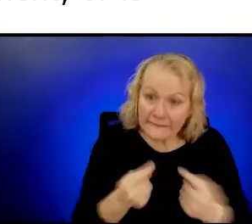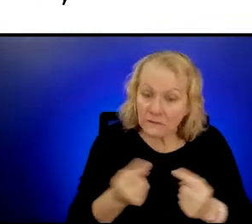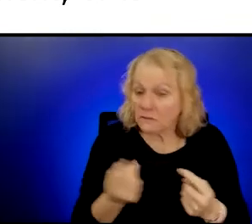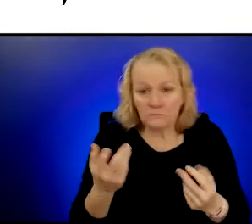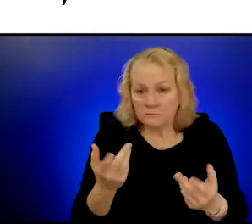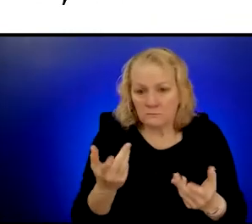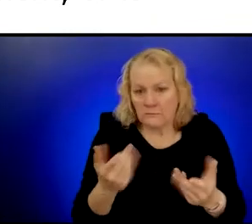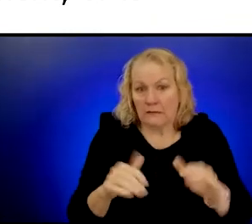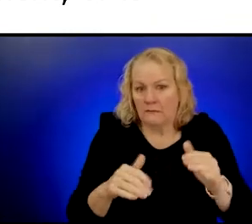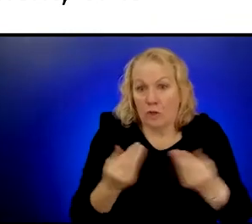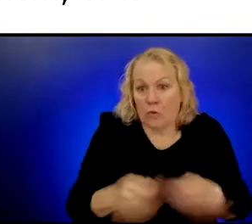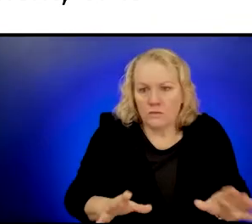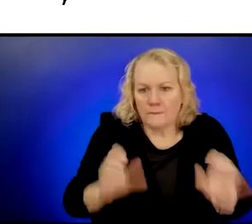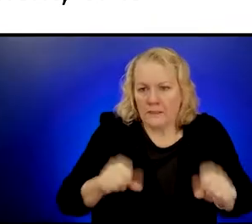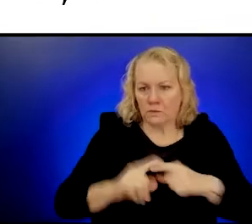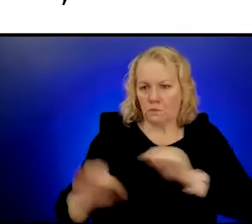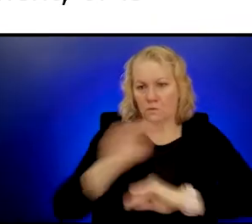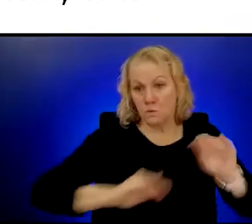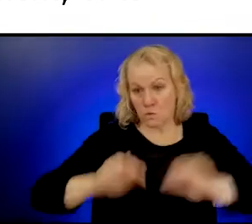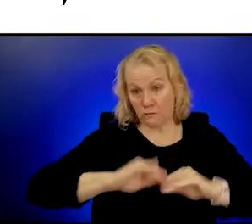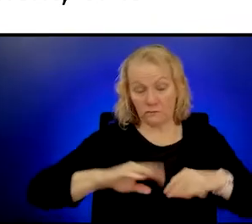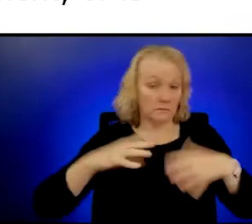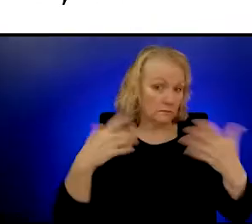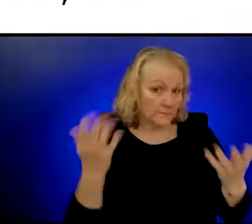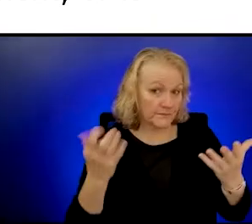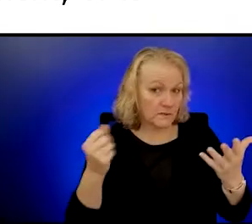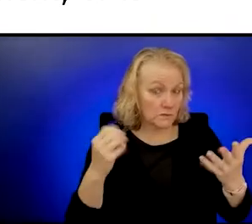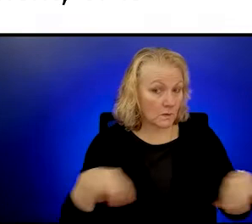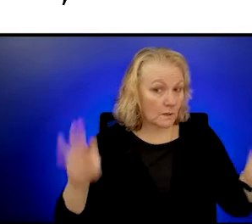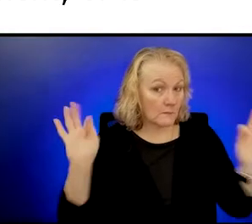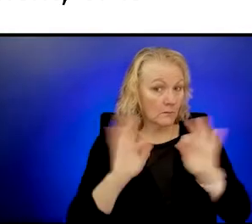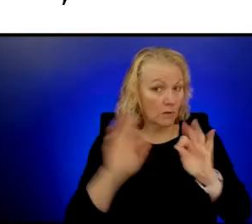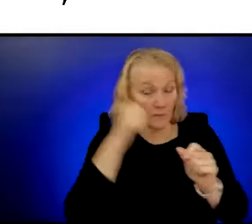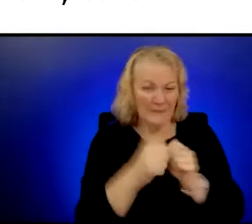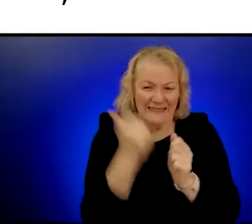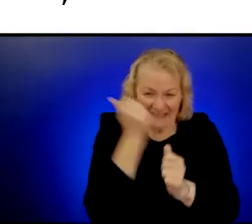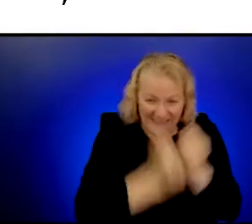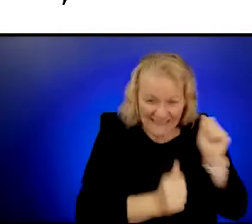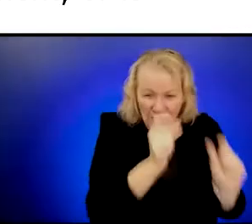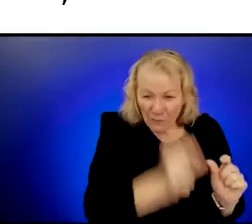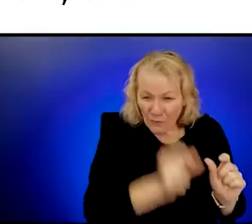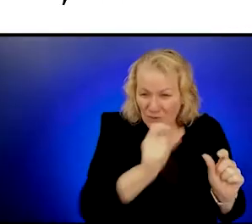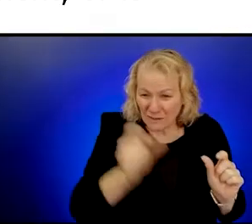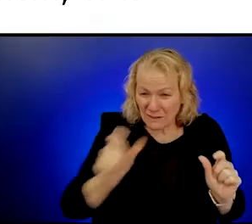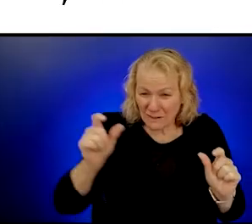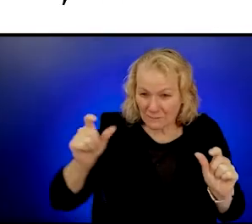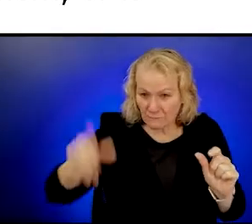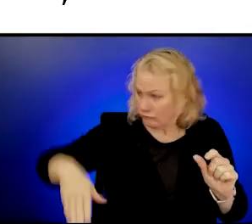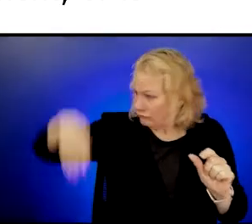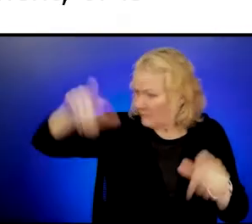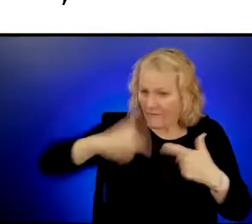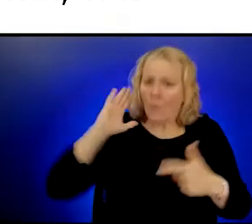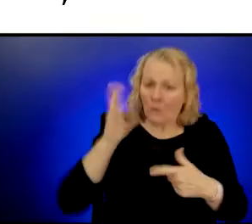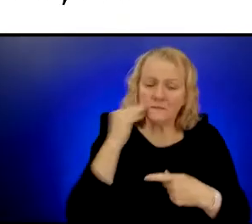mobility. What's important to remember is that each of us at some point in our lives will experience